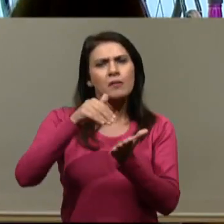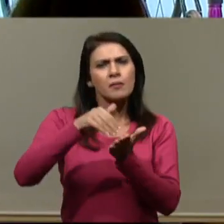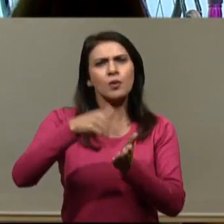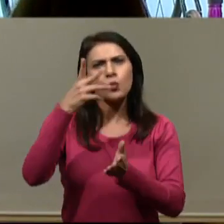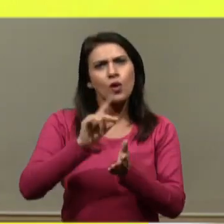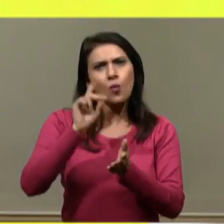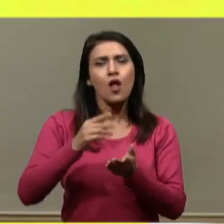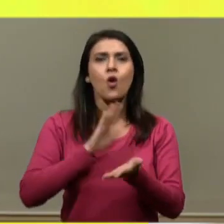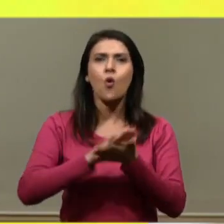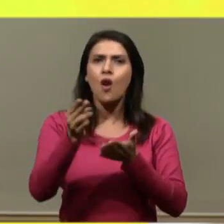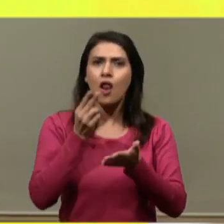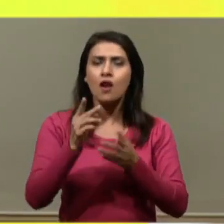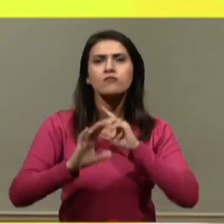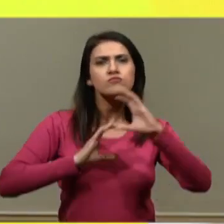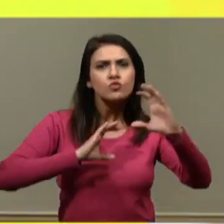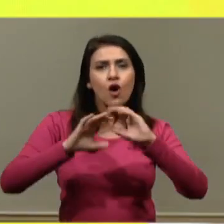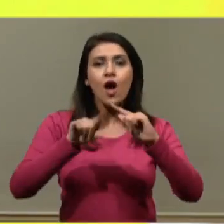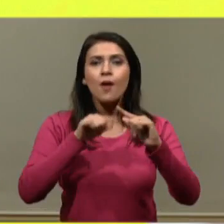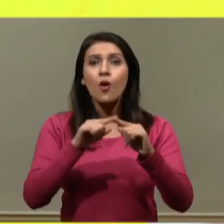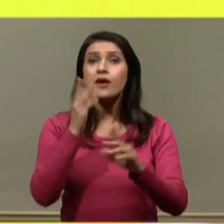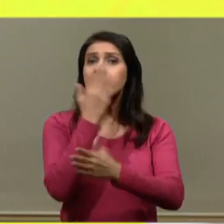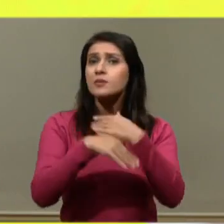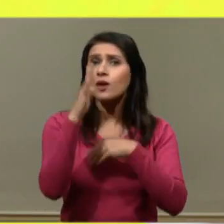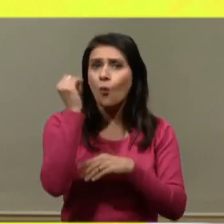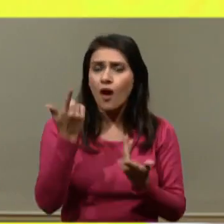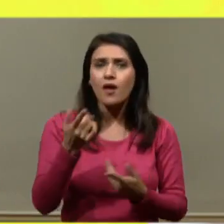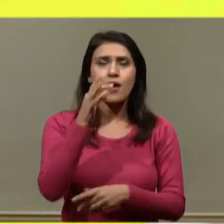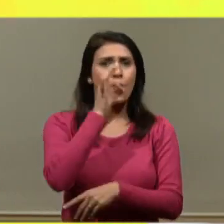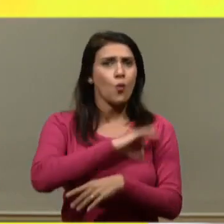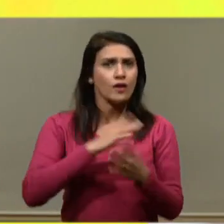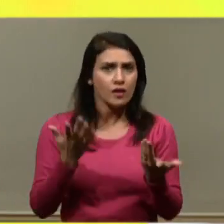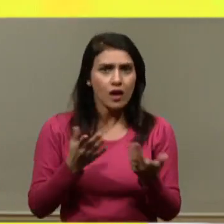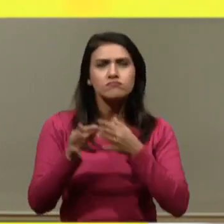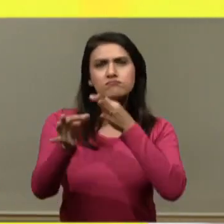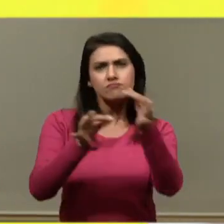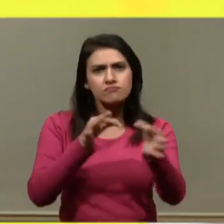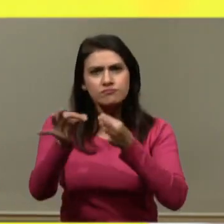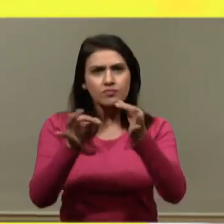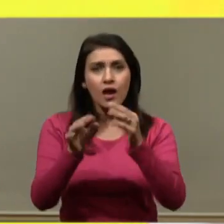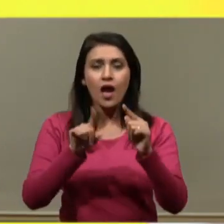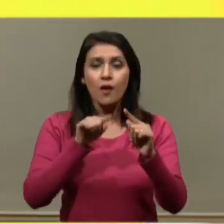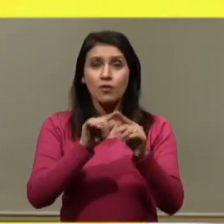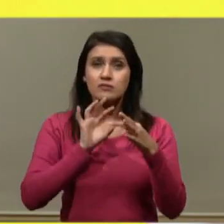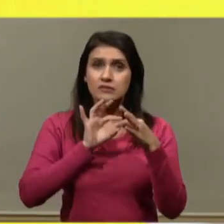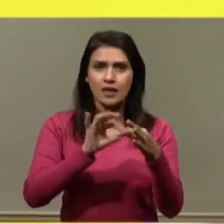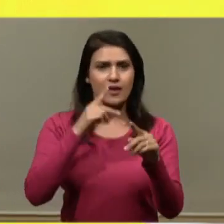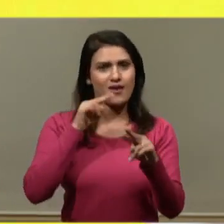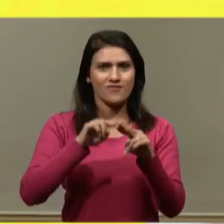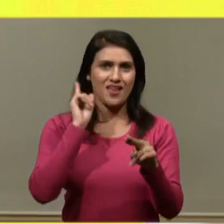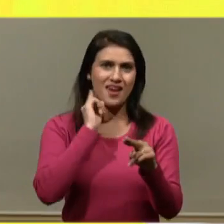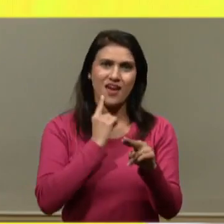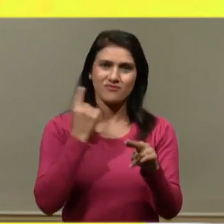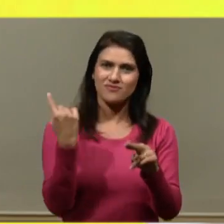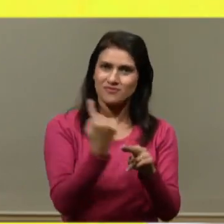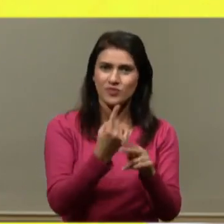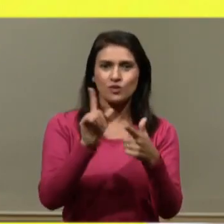our hotels, we talk about why disability, what are the benefits? Then we talk specifically about if there are deaf team members in your